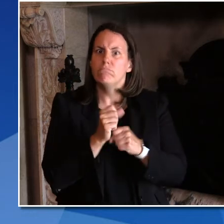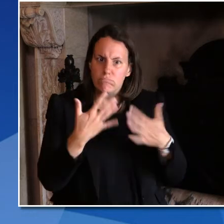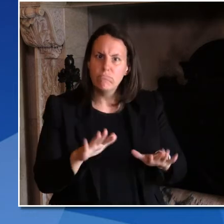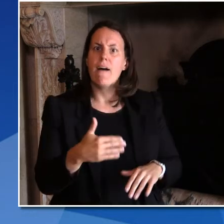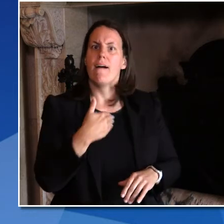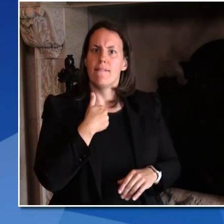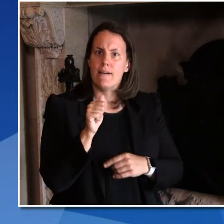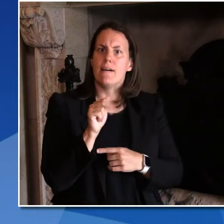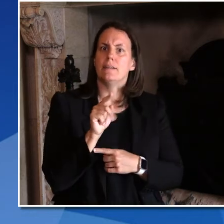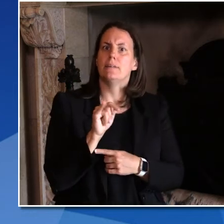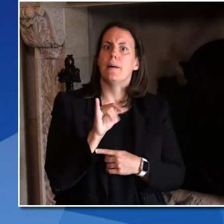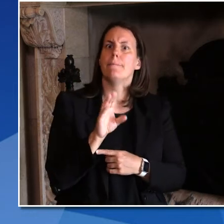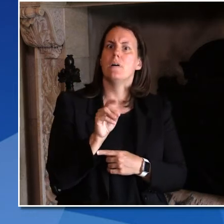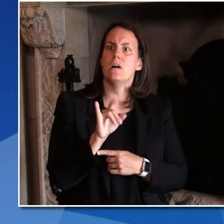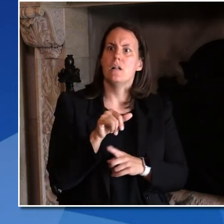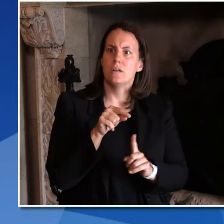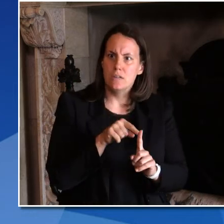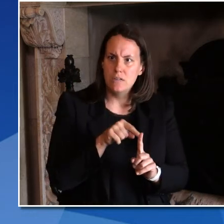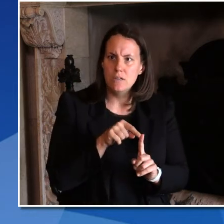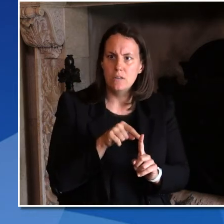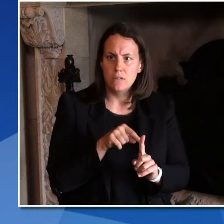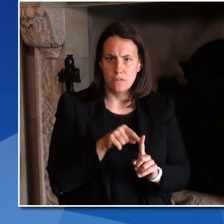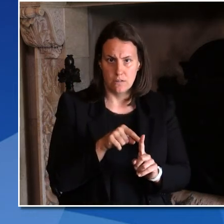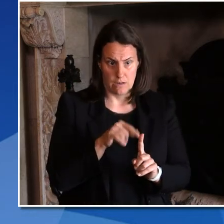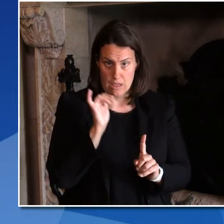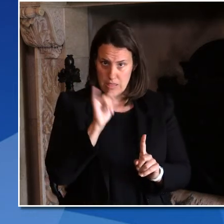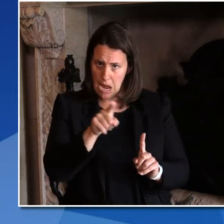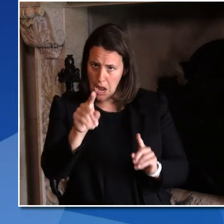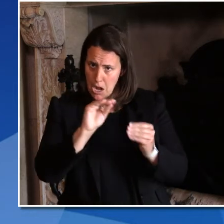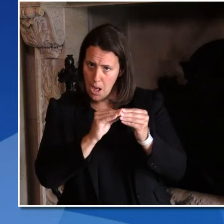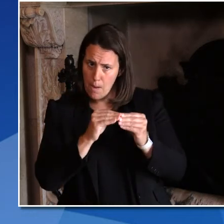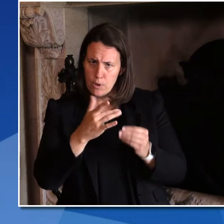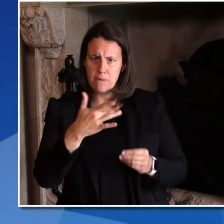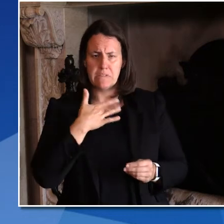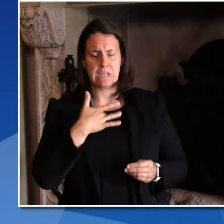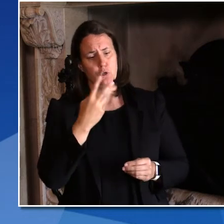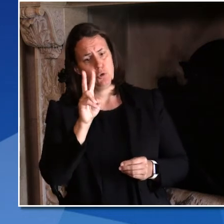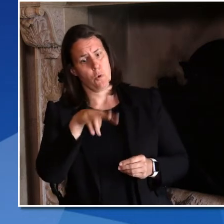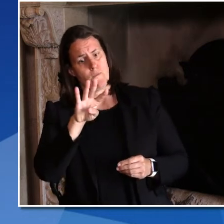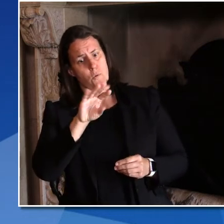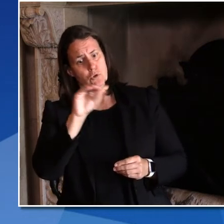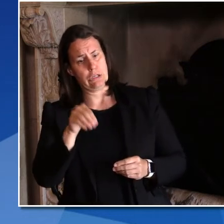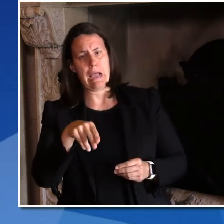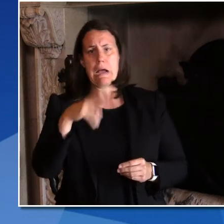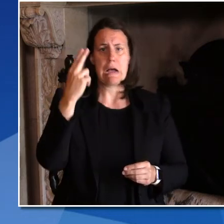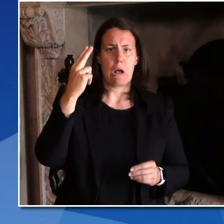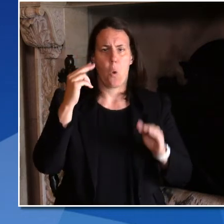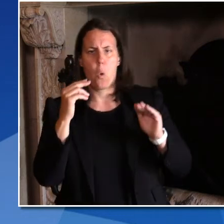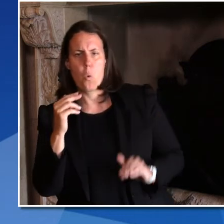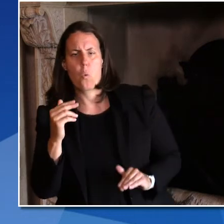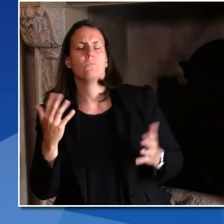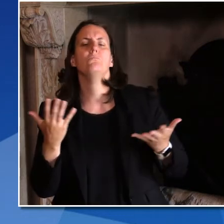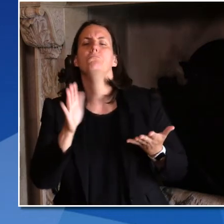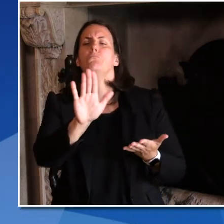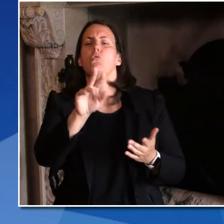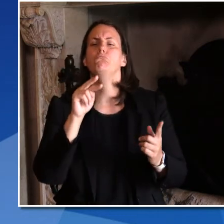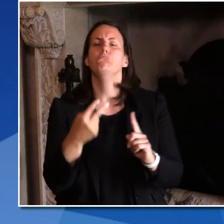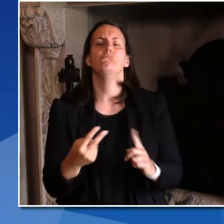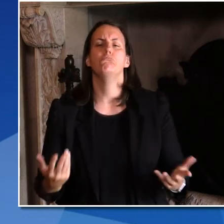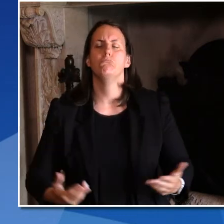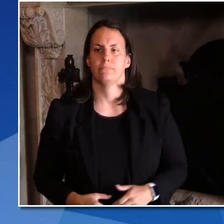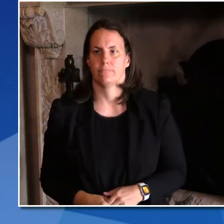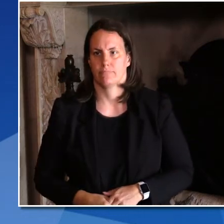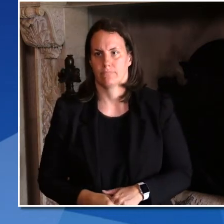high or low, or what implications can be drawn from that? And then also, do you have data for